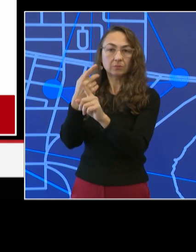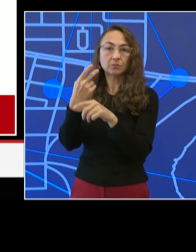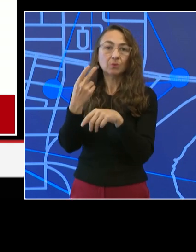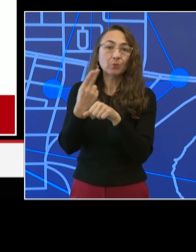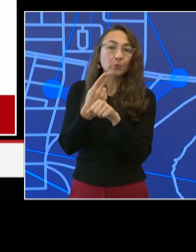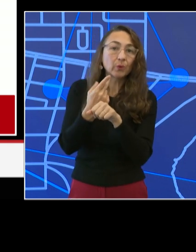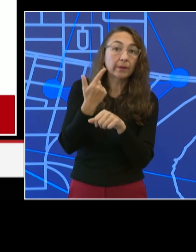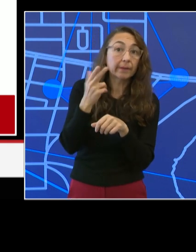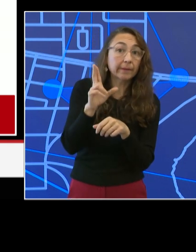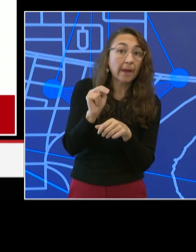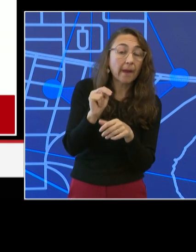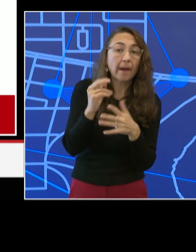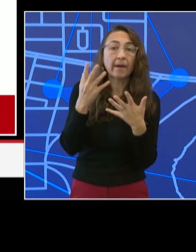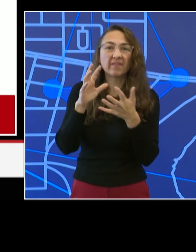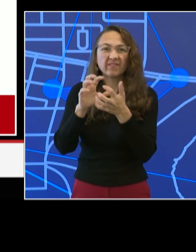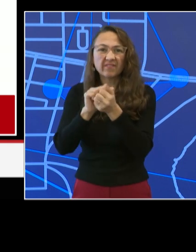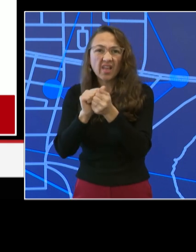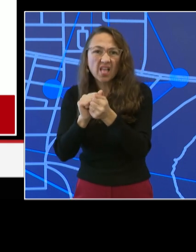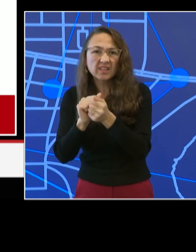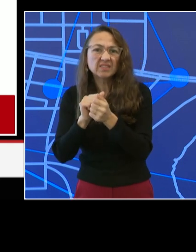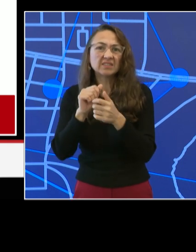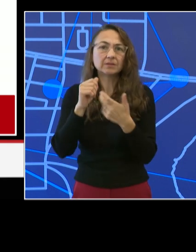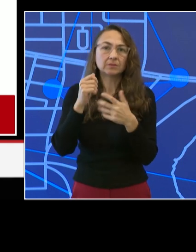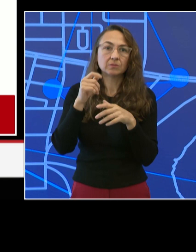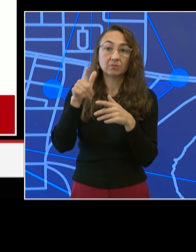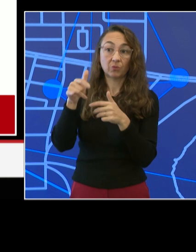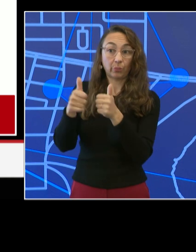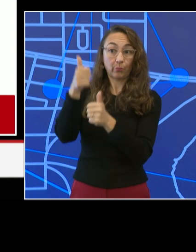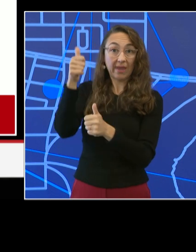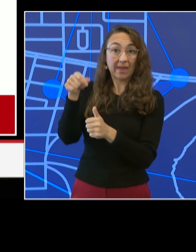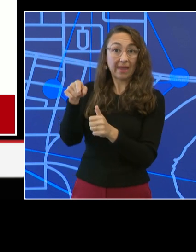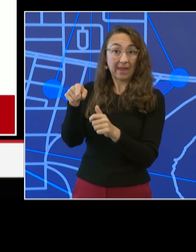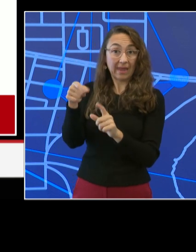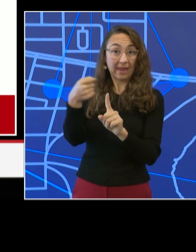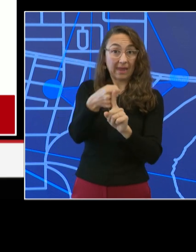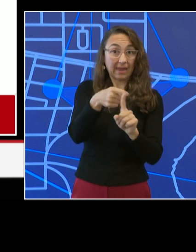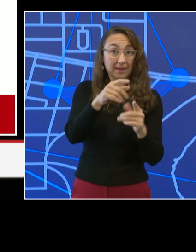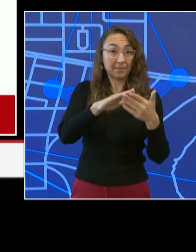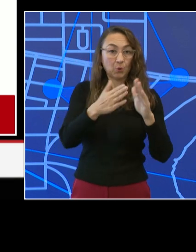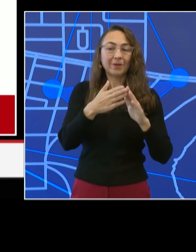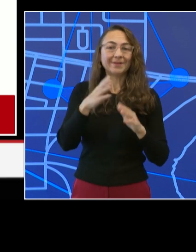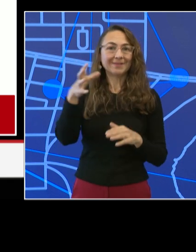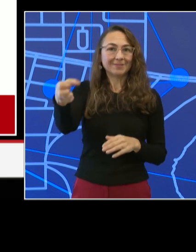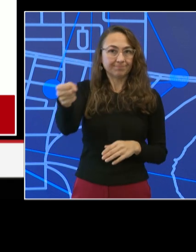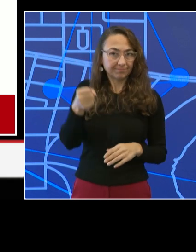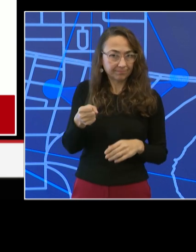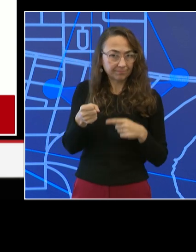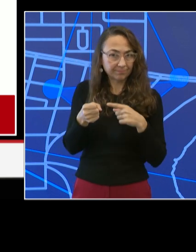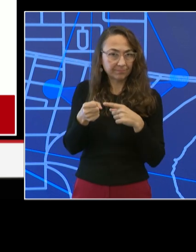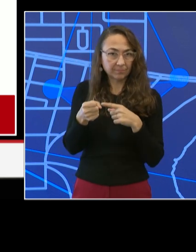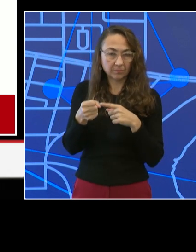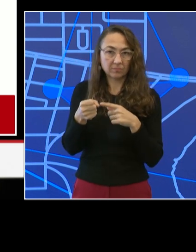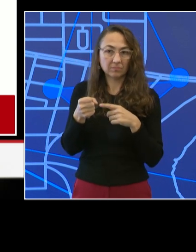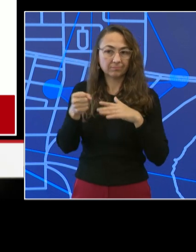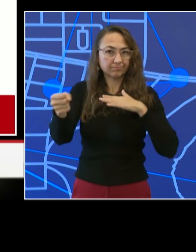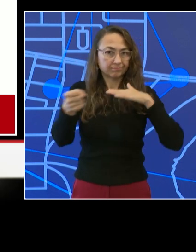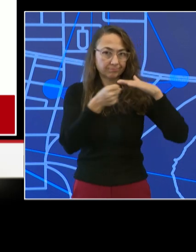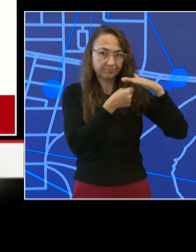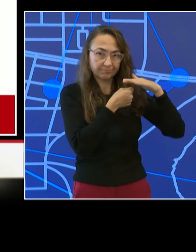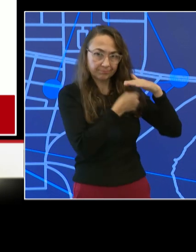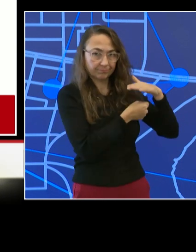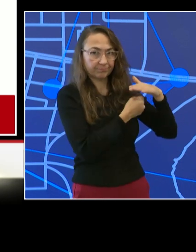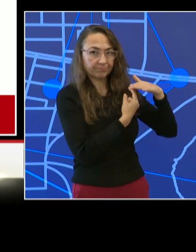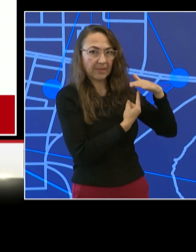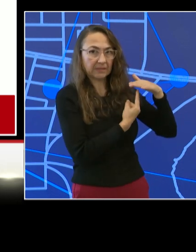so strengthening the rebuttable presumption of pretrial detention did a couple of things. One, more people with violent offenses were